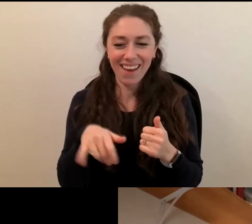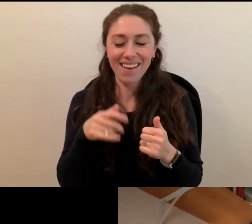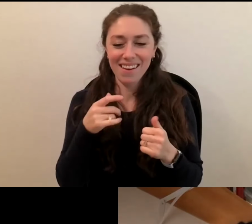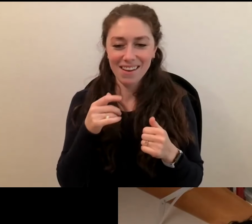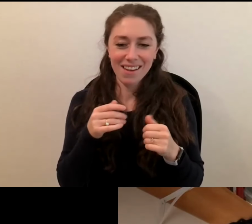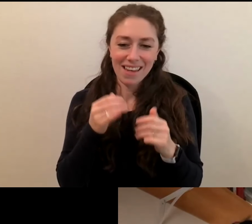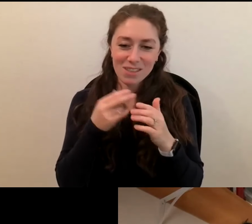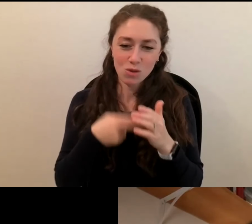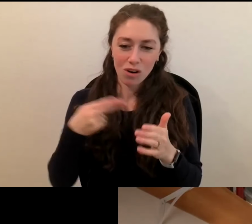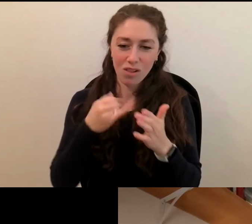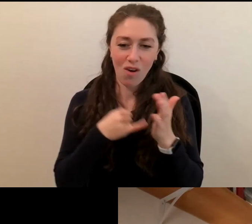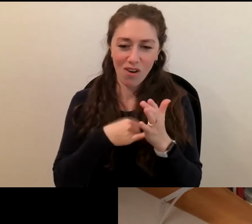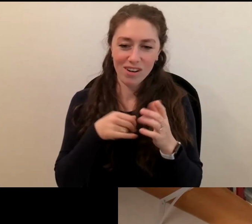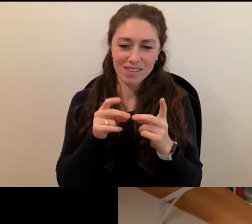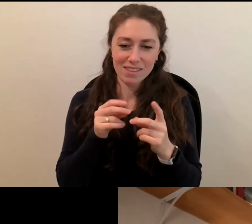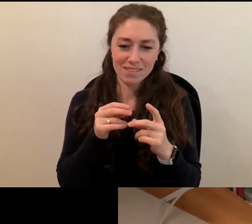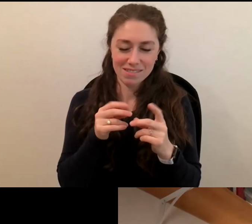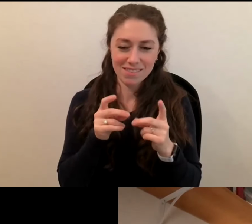district. It will also be virtual.